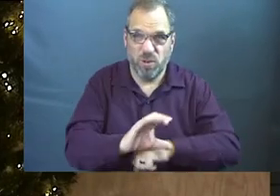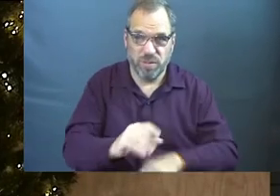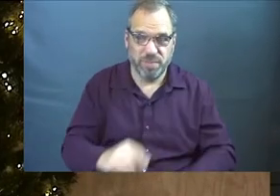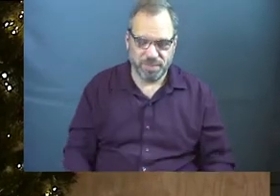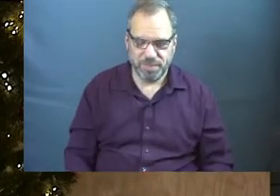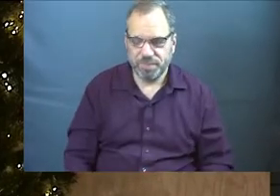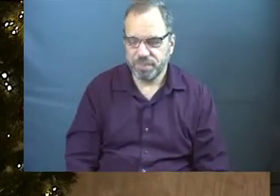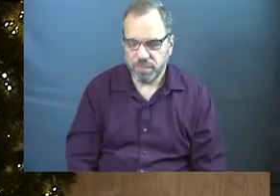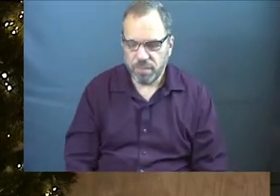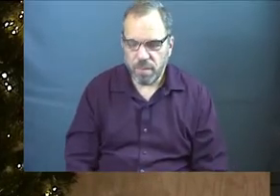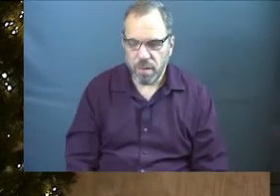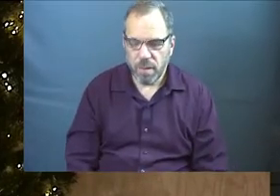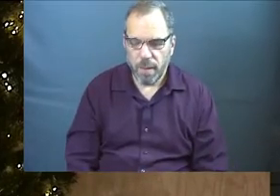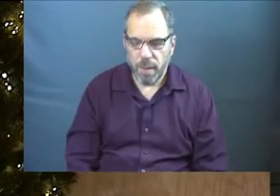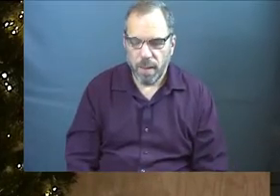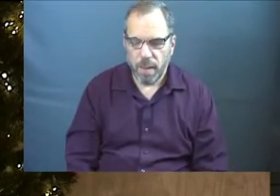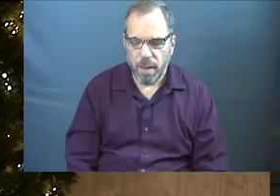church.